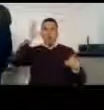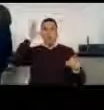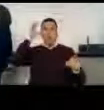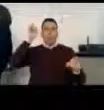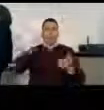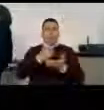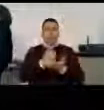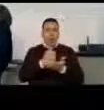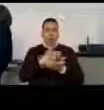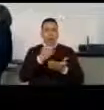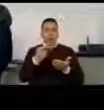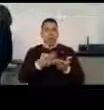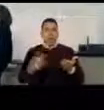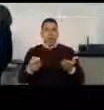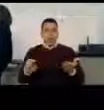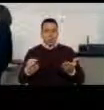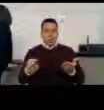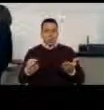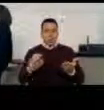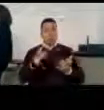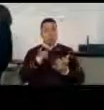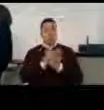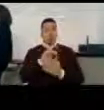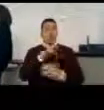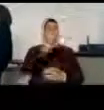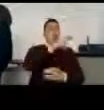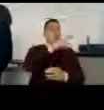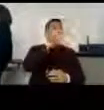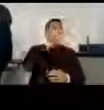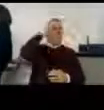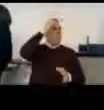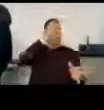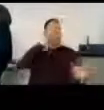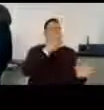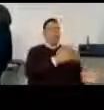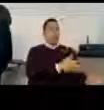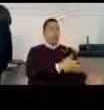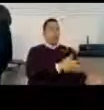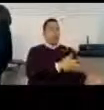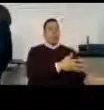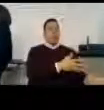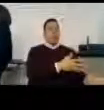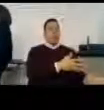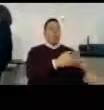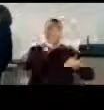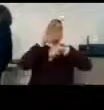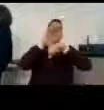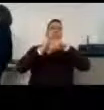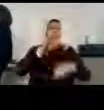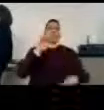parents need help and resources. And because it's seen that the parent is being neglectful, ACS is called.